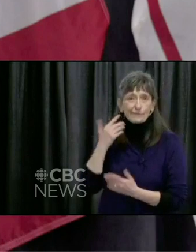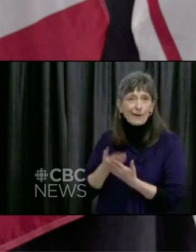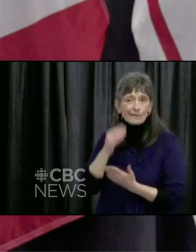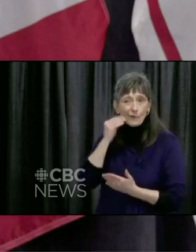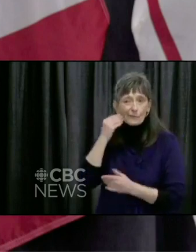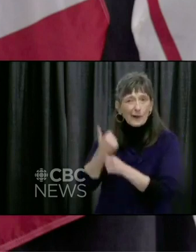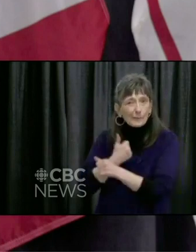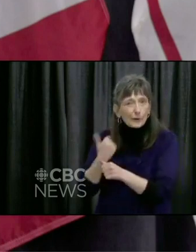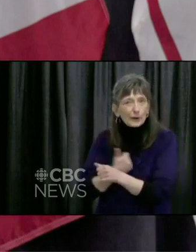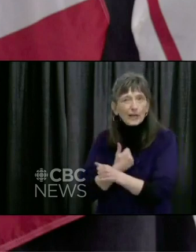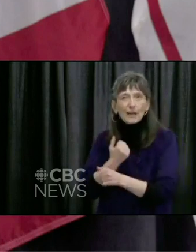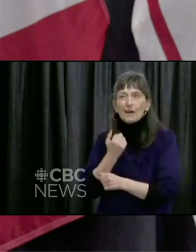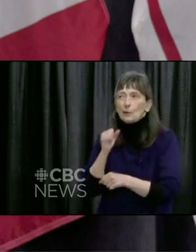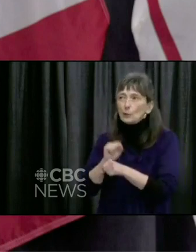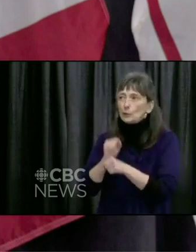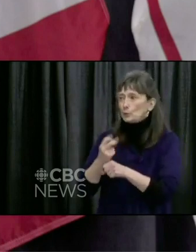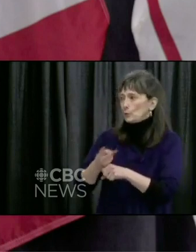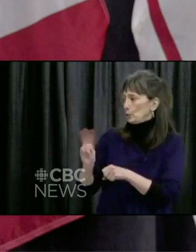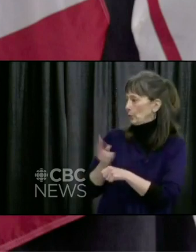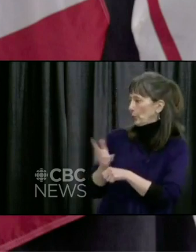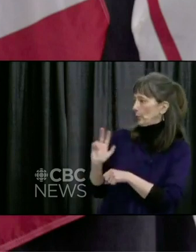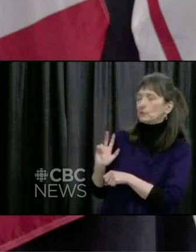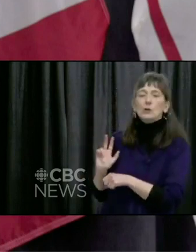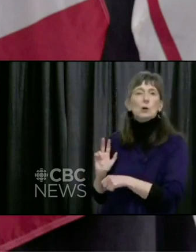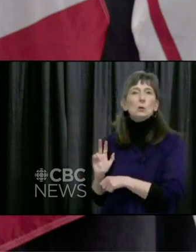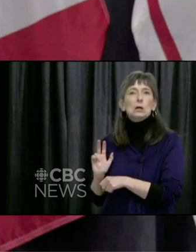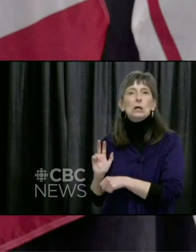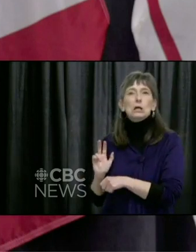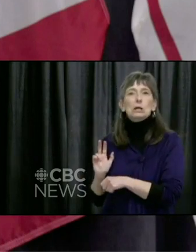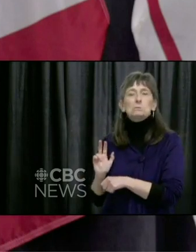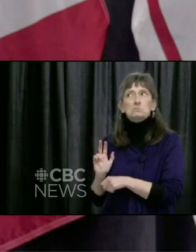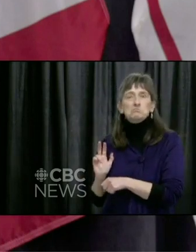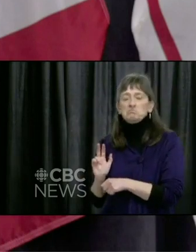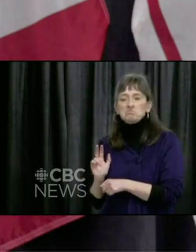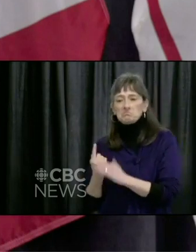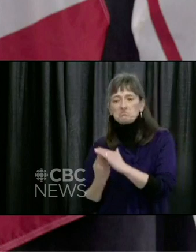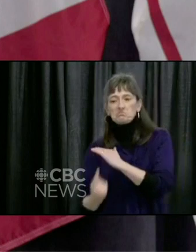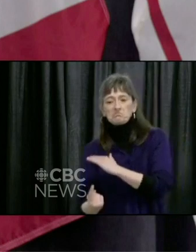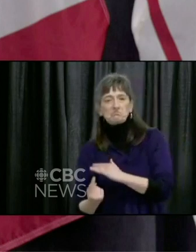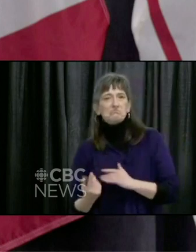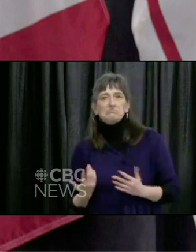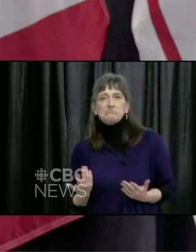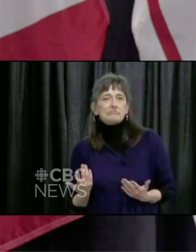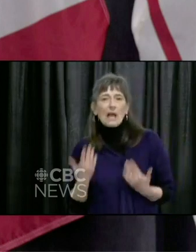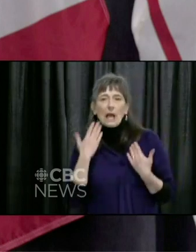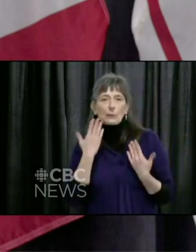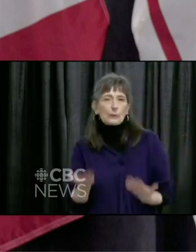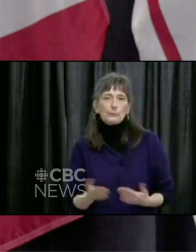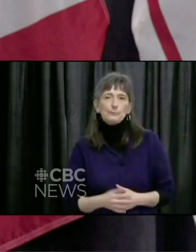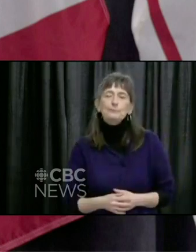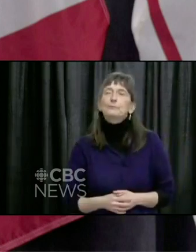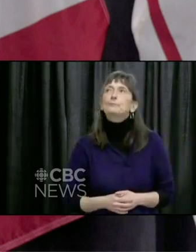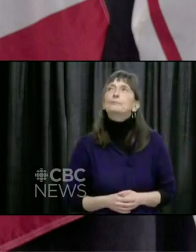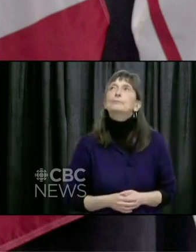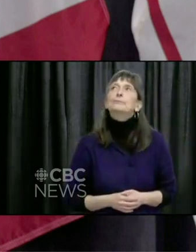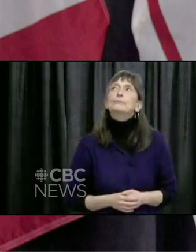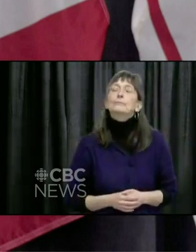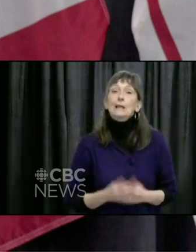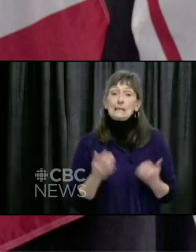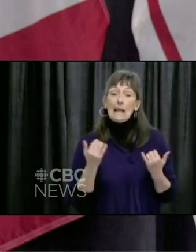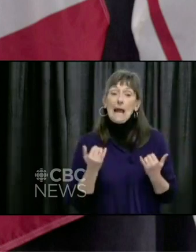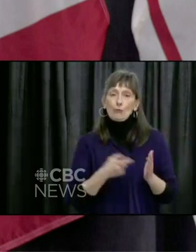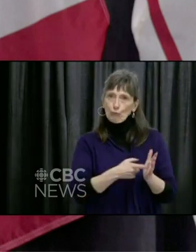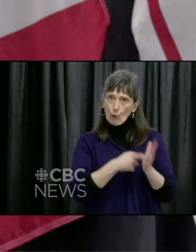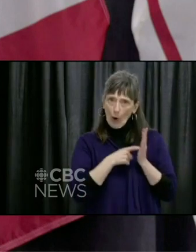Alberta or something 2 or 3 weeks ago before the data collection was mandated. Right, and now that it's